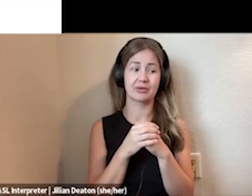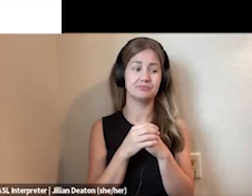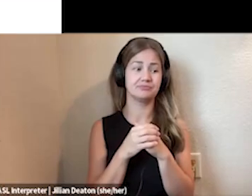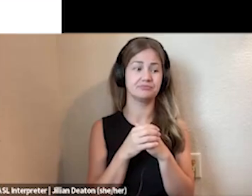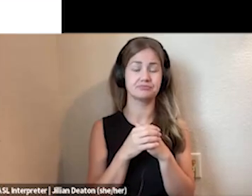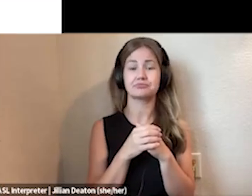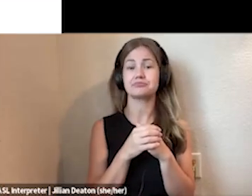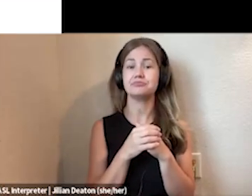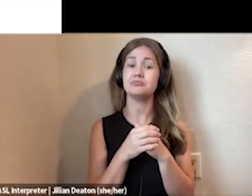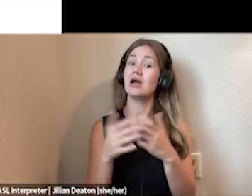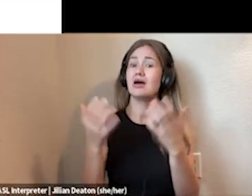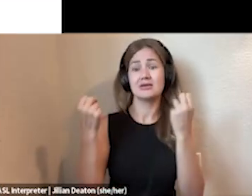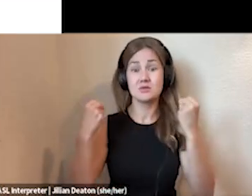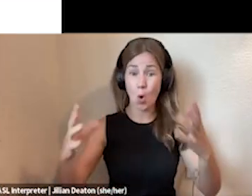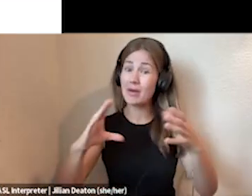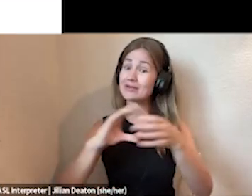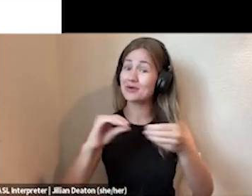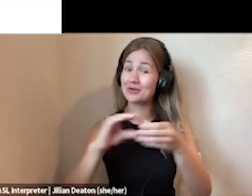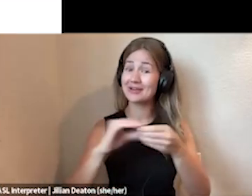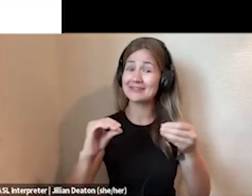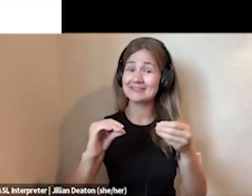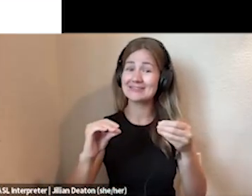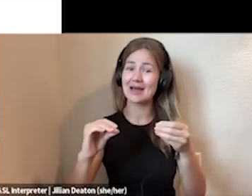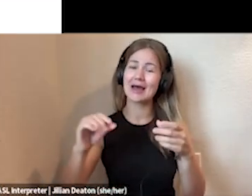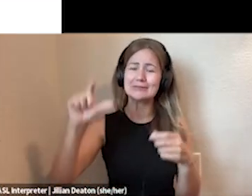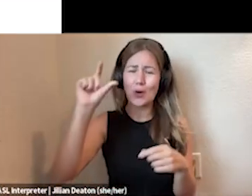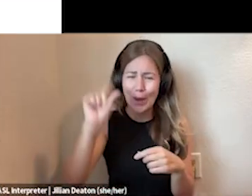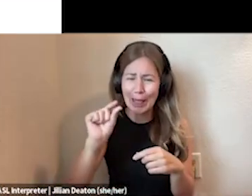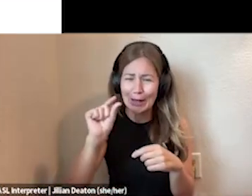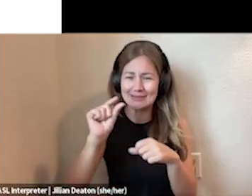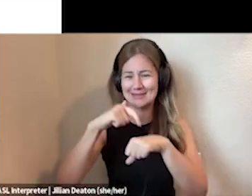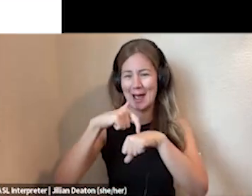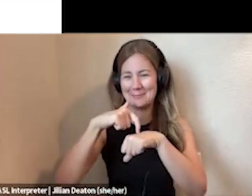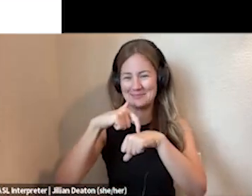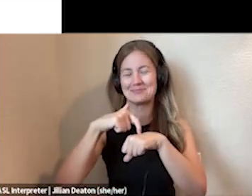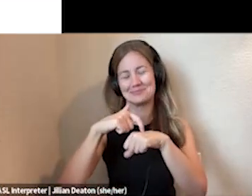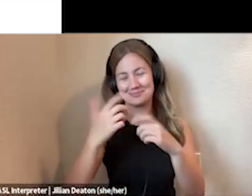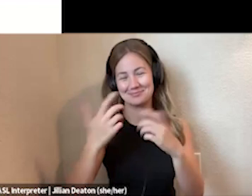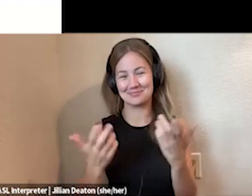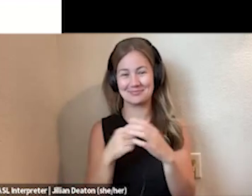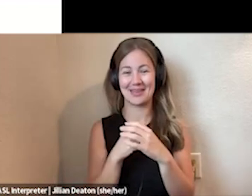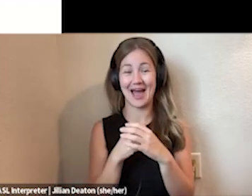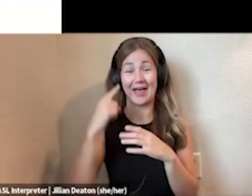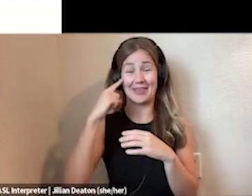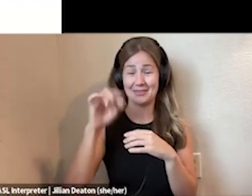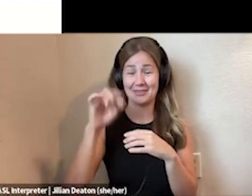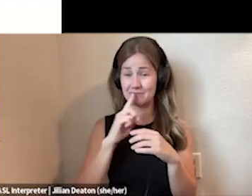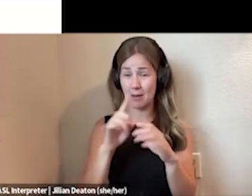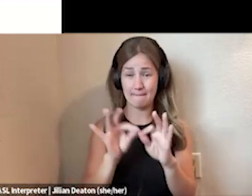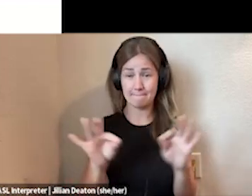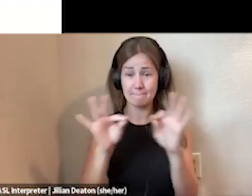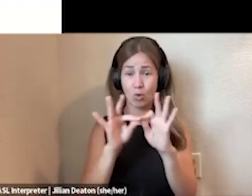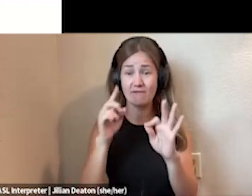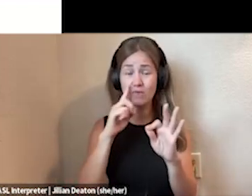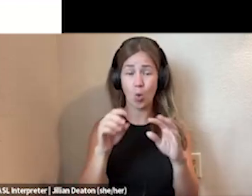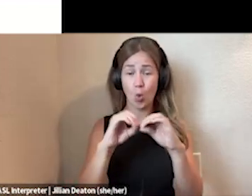So many stories, so little time. I think that it's important for